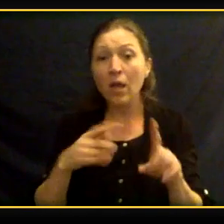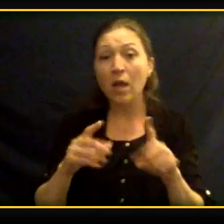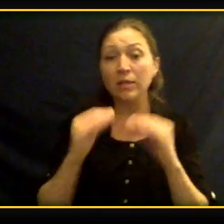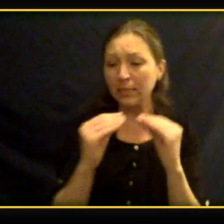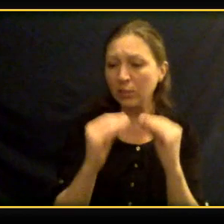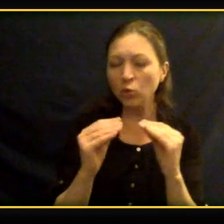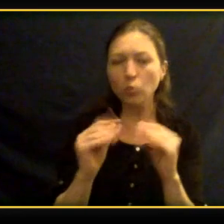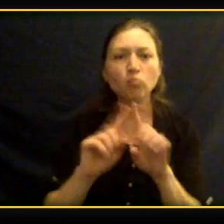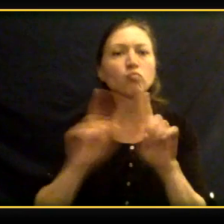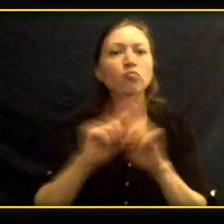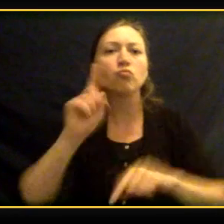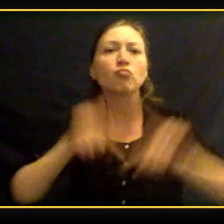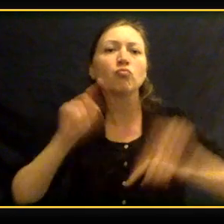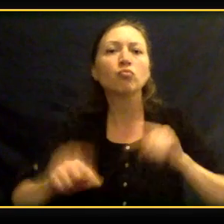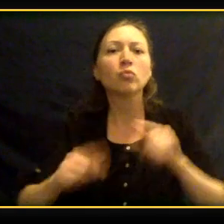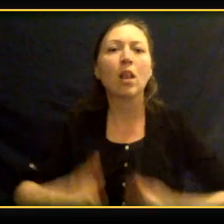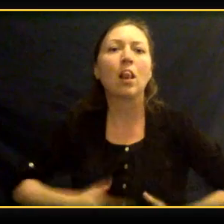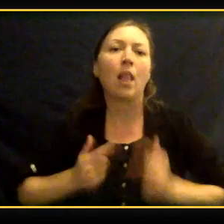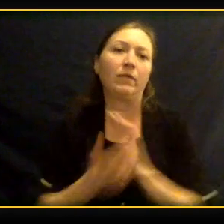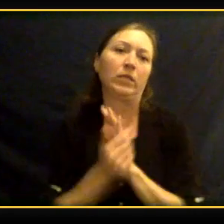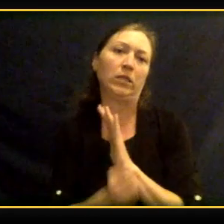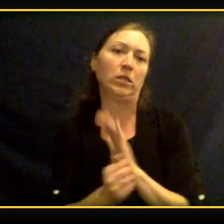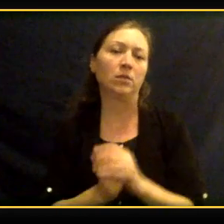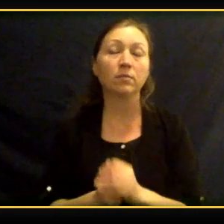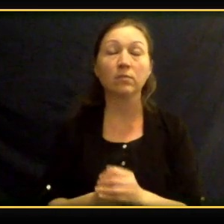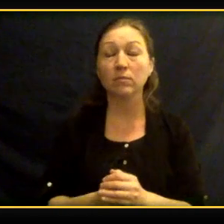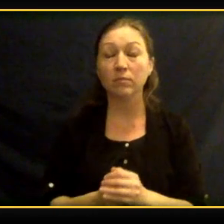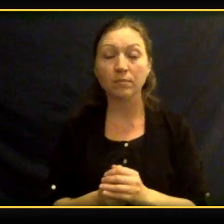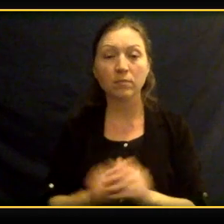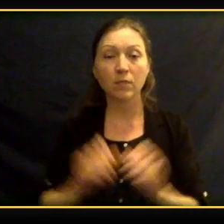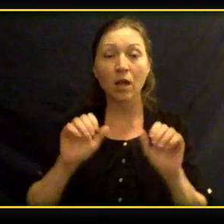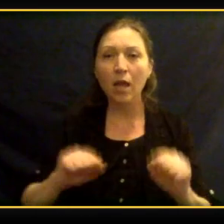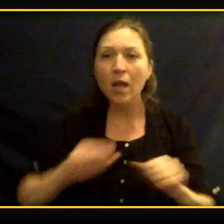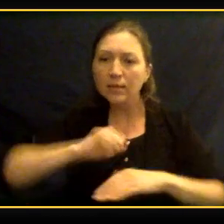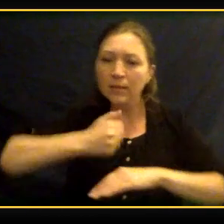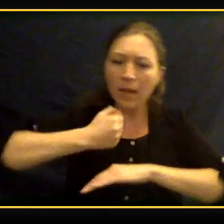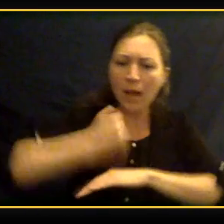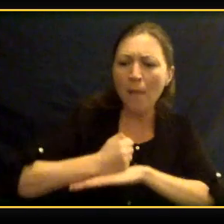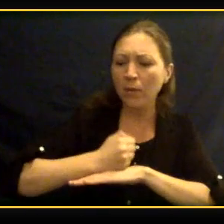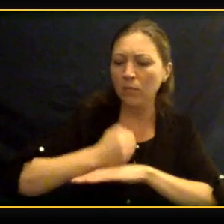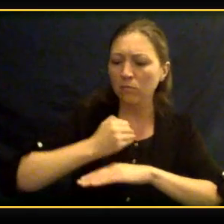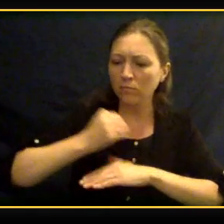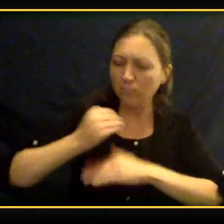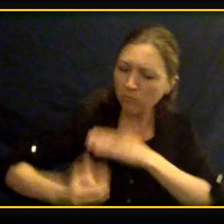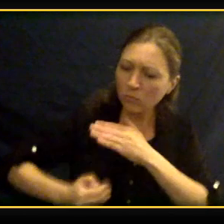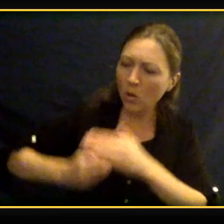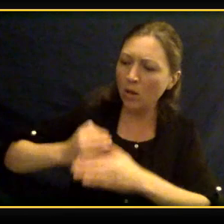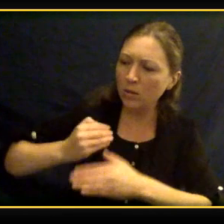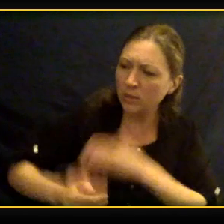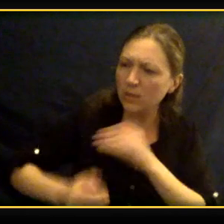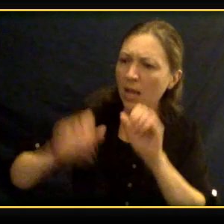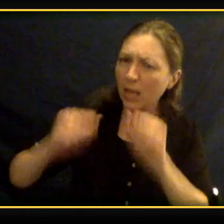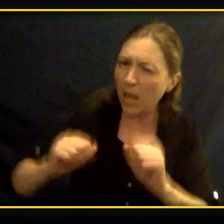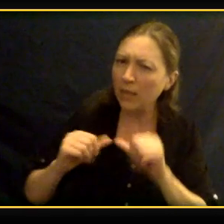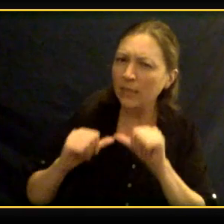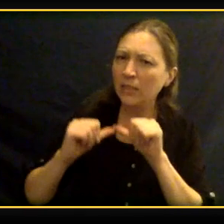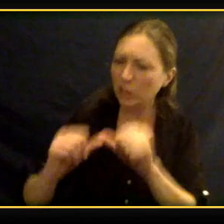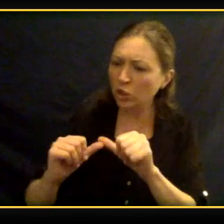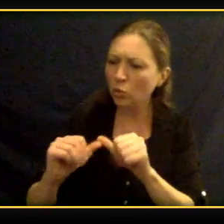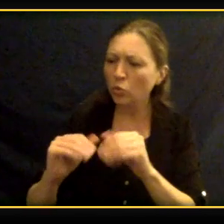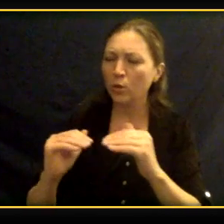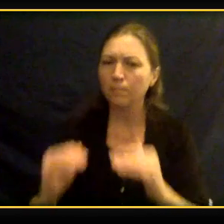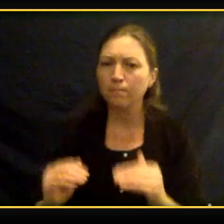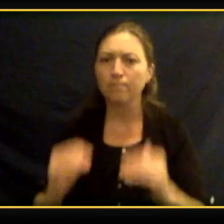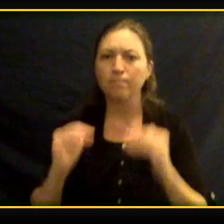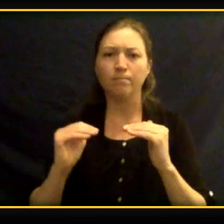It can help set a platform that I can continue to elevate from. It can set me